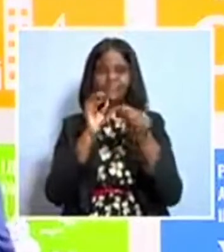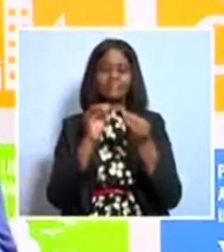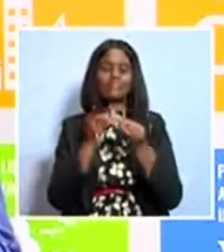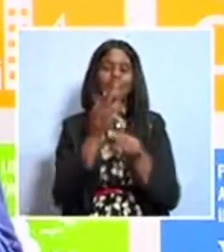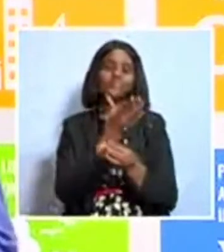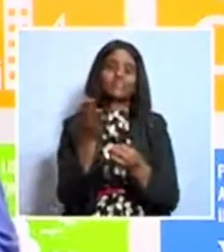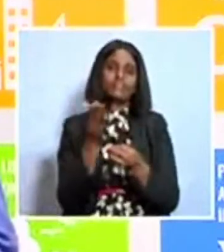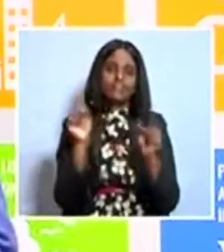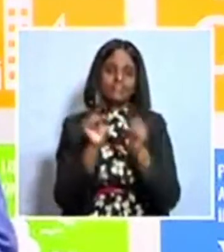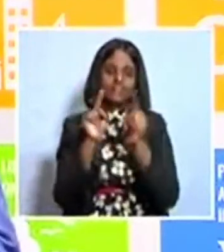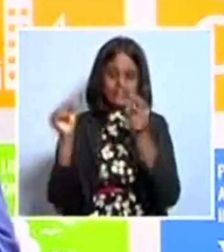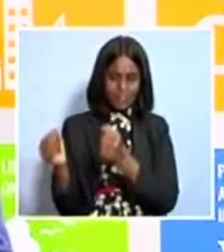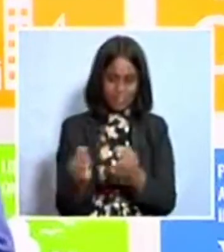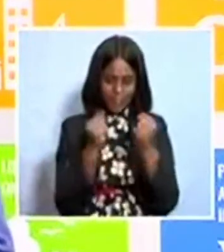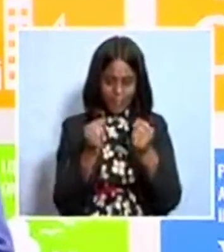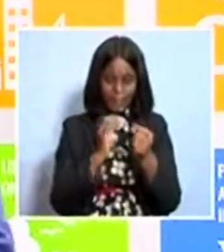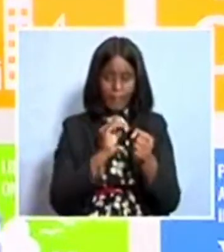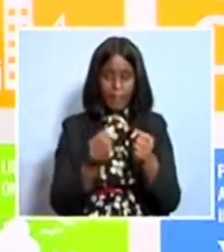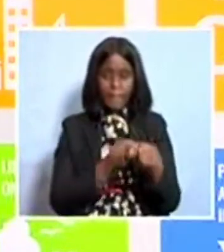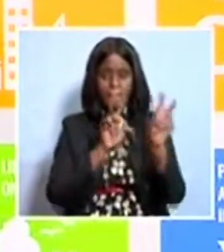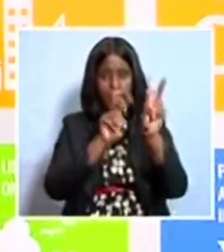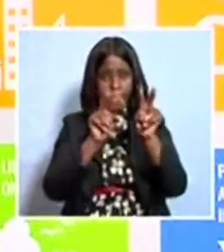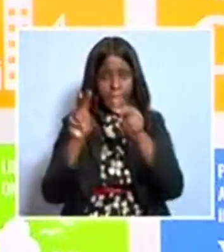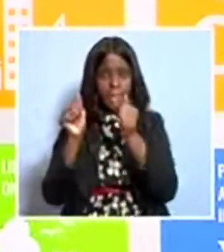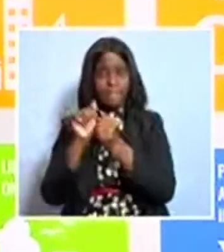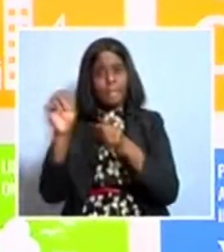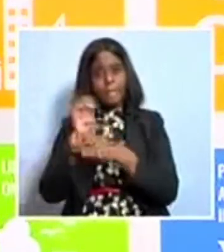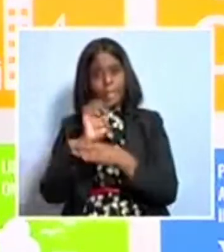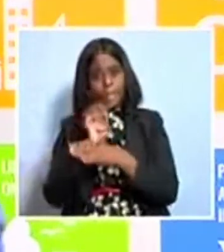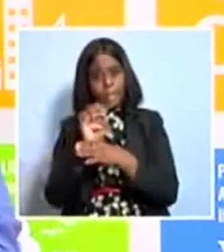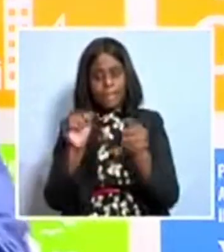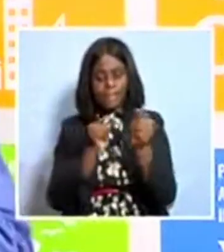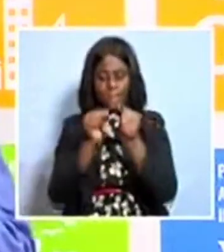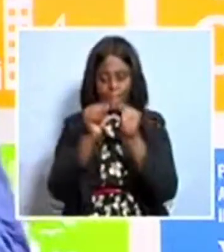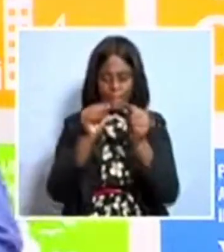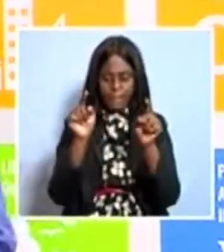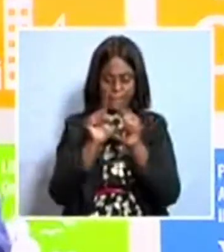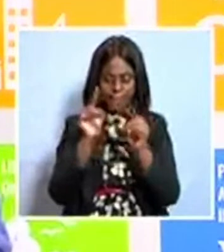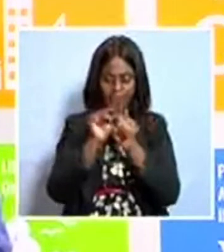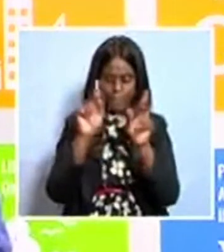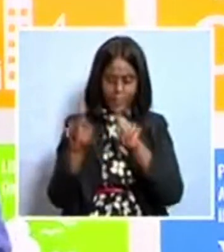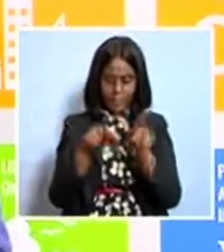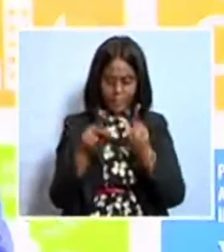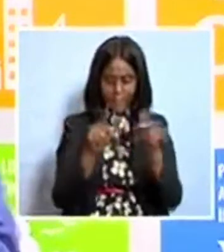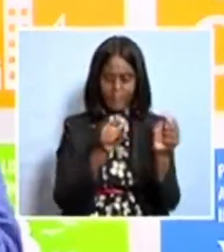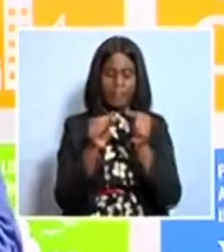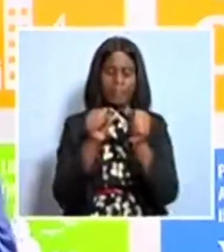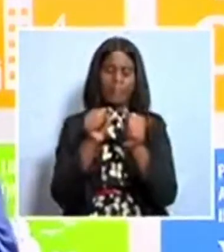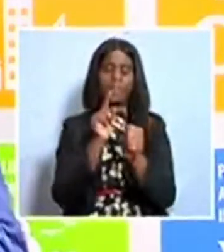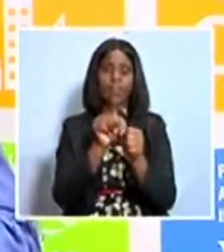and strengthen our monitoring and evaluation systems, performance systems.